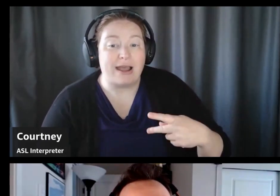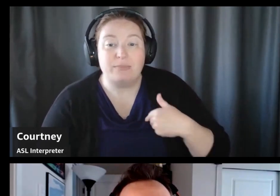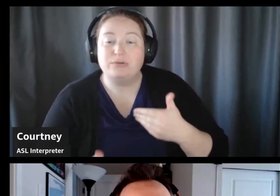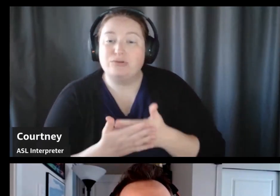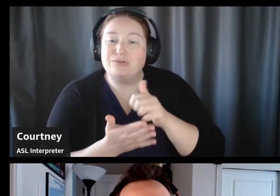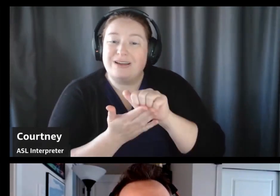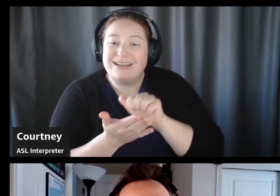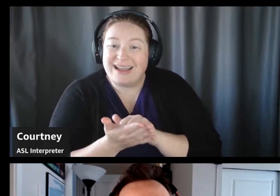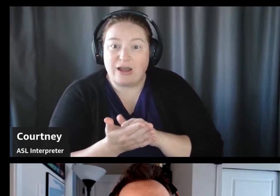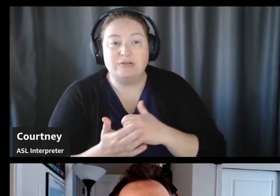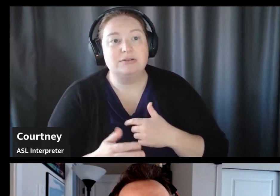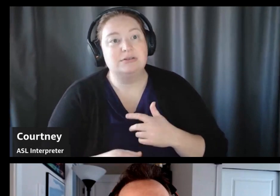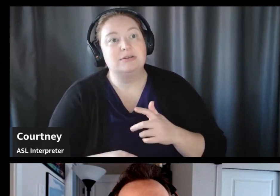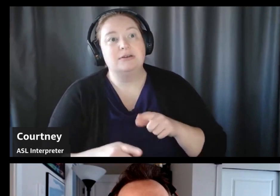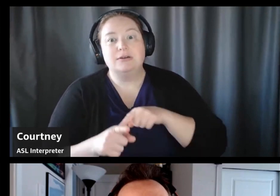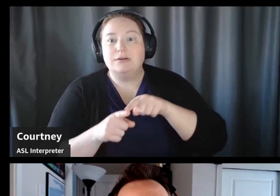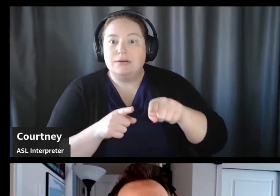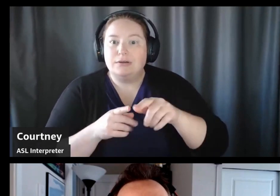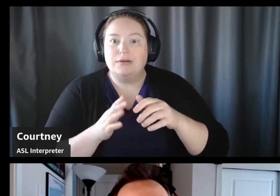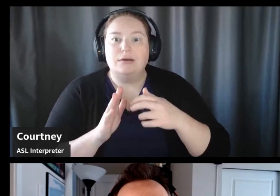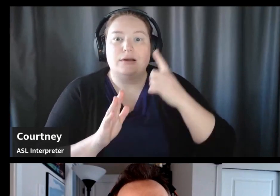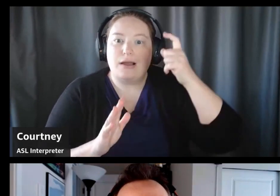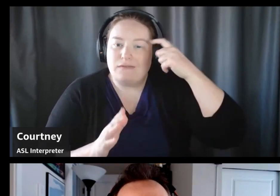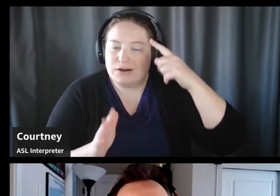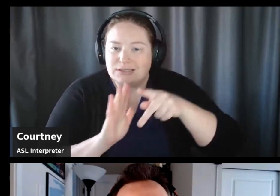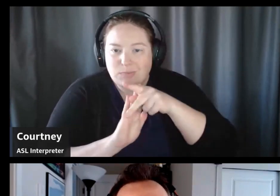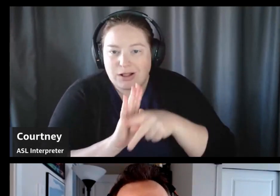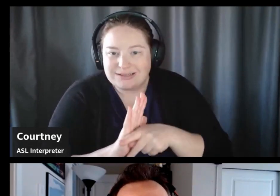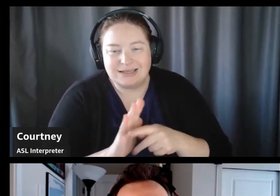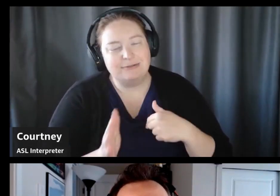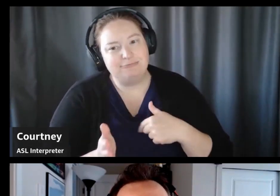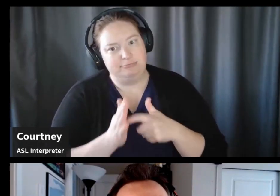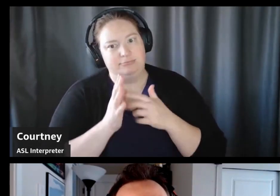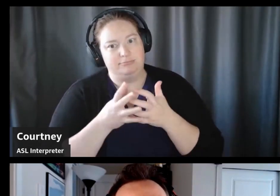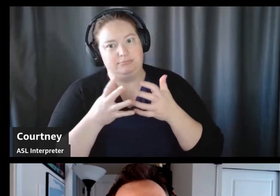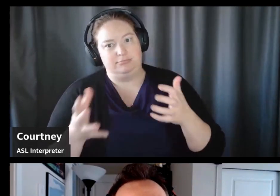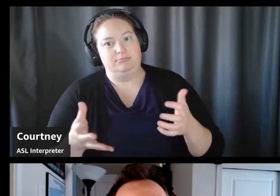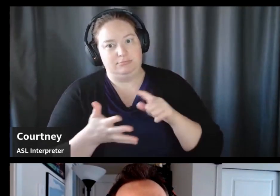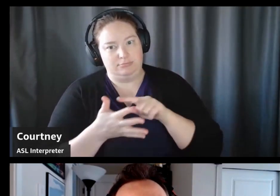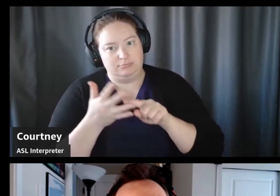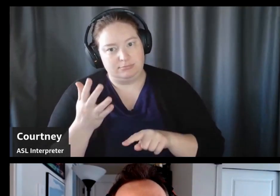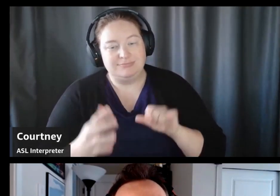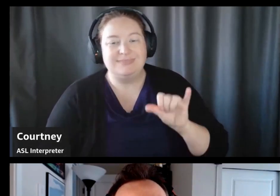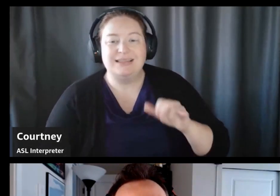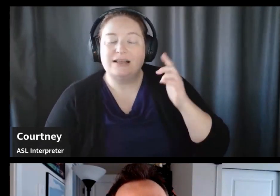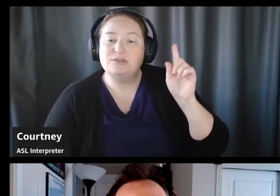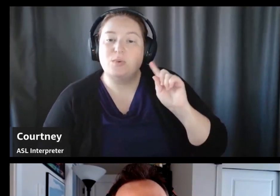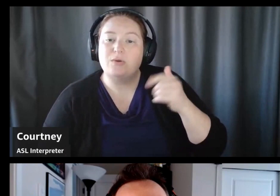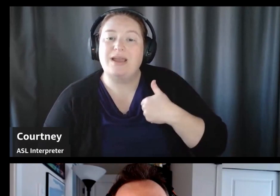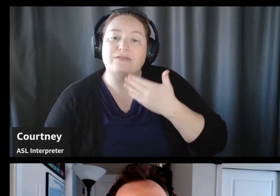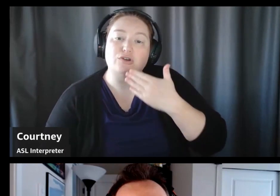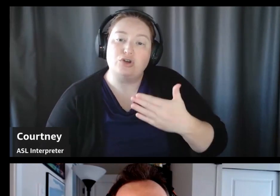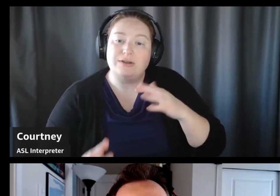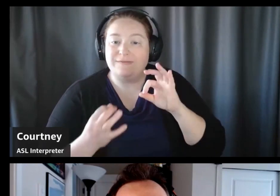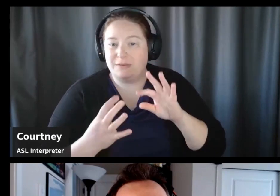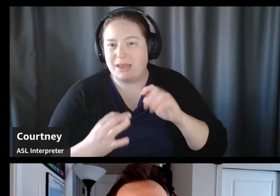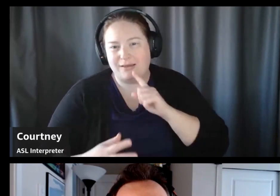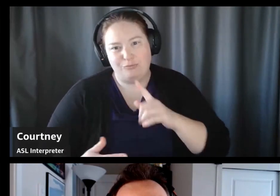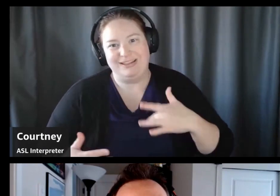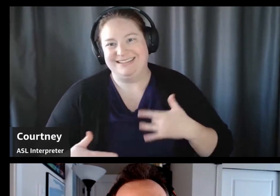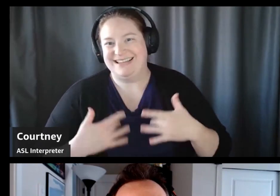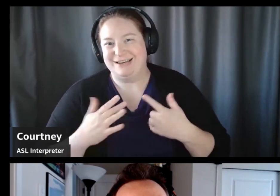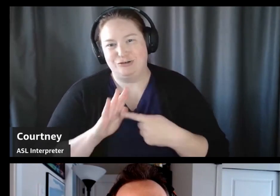governance policy, right? It takes a lot. And this is where we have received good feedback, and I'm really excited to show the demo